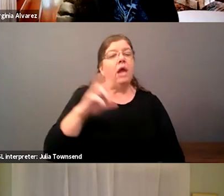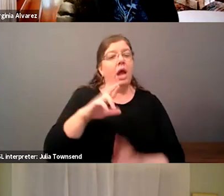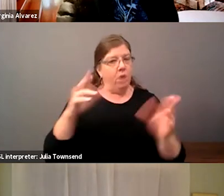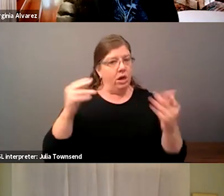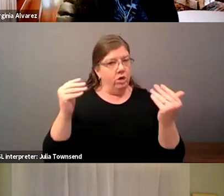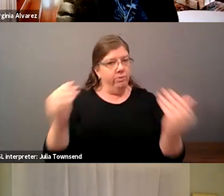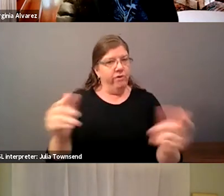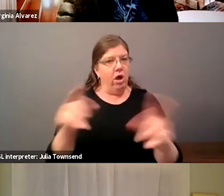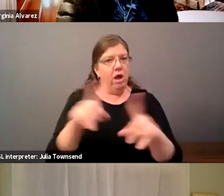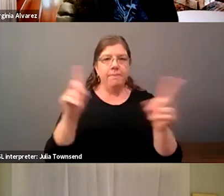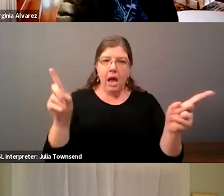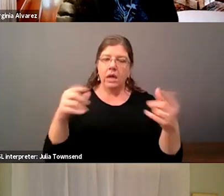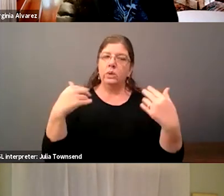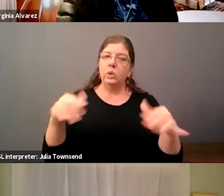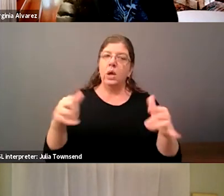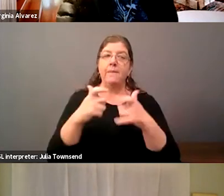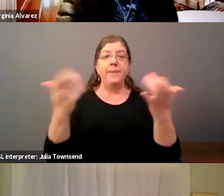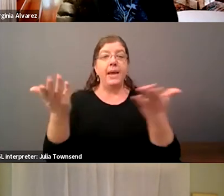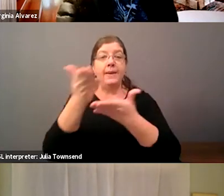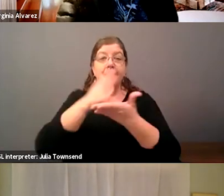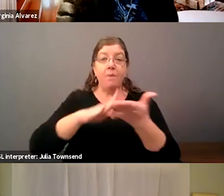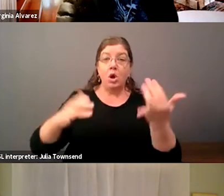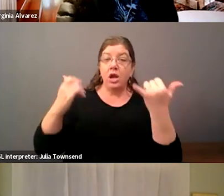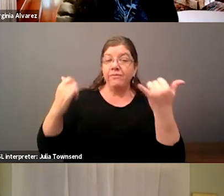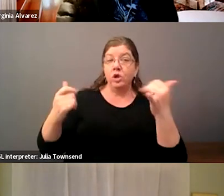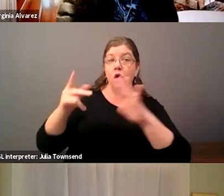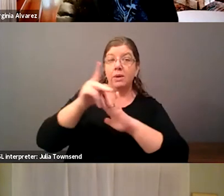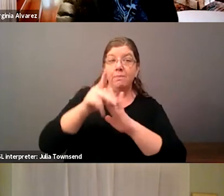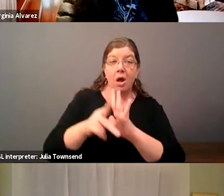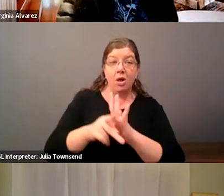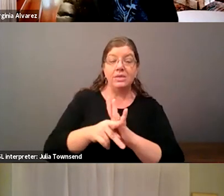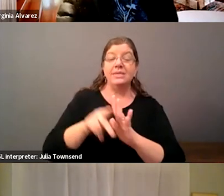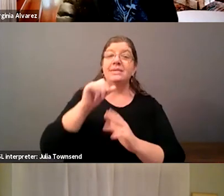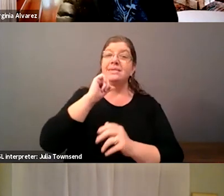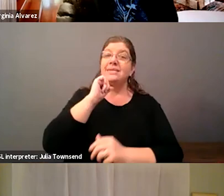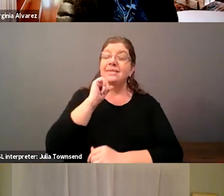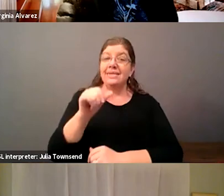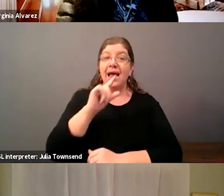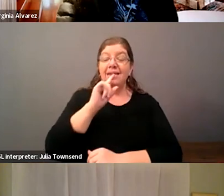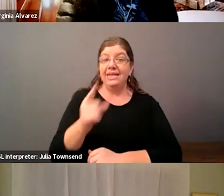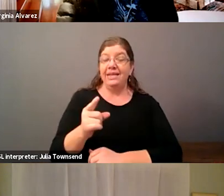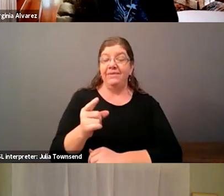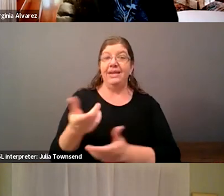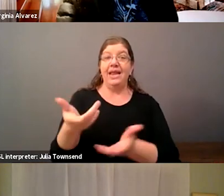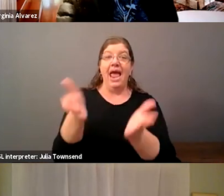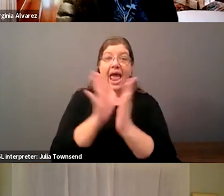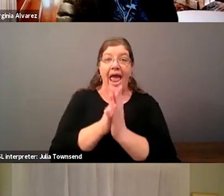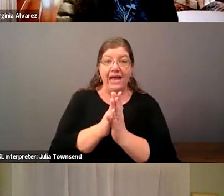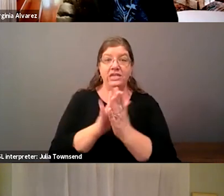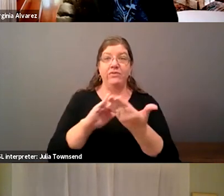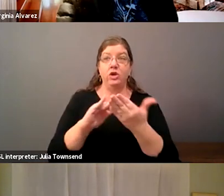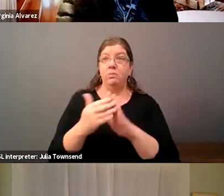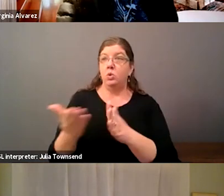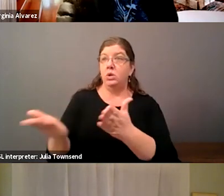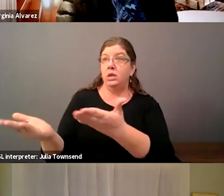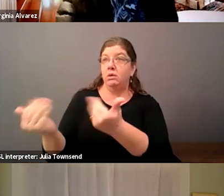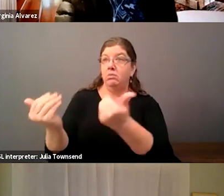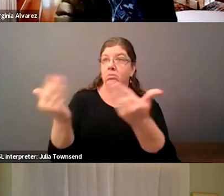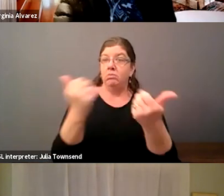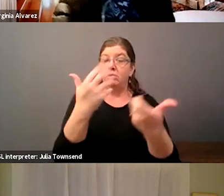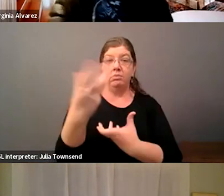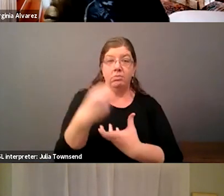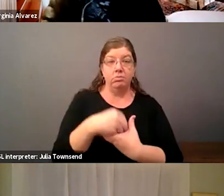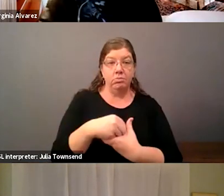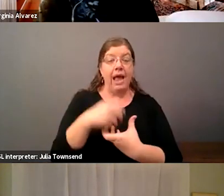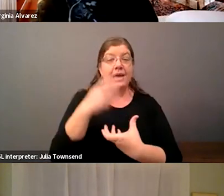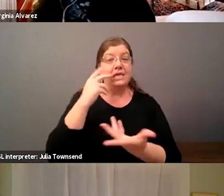um a big part of your current policy does not even invite community engagement and i see community